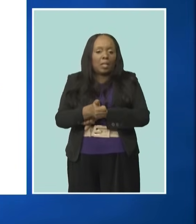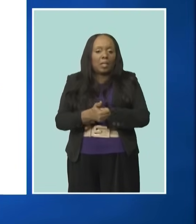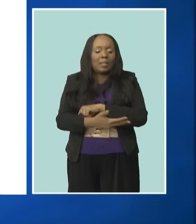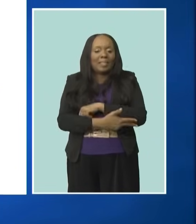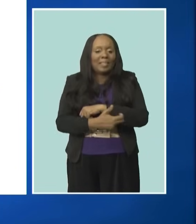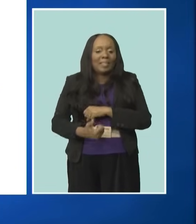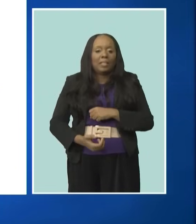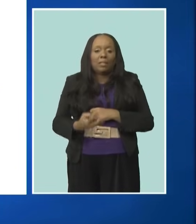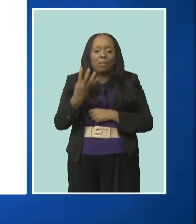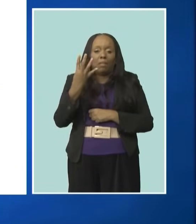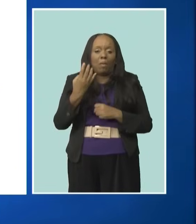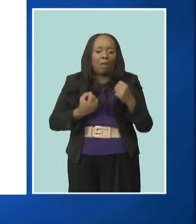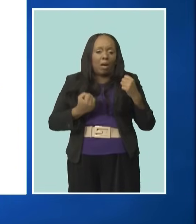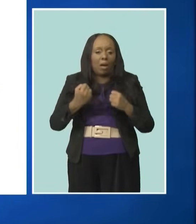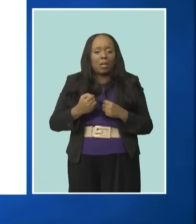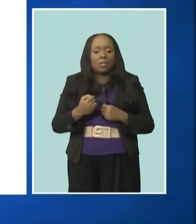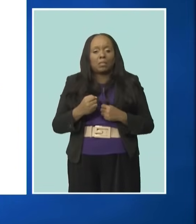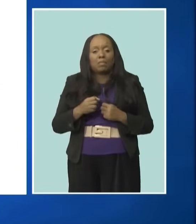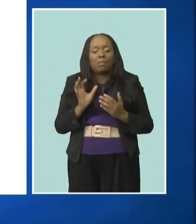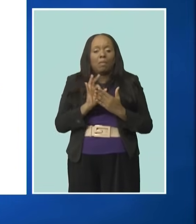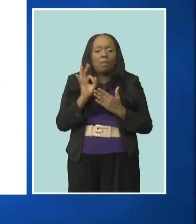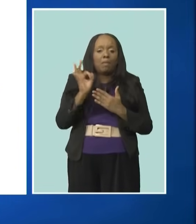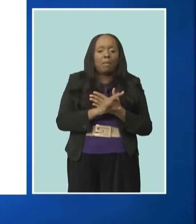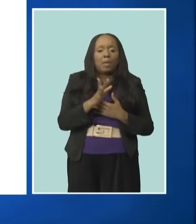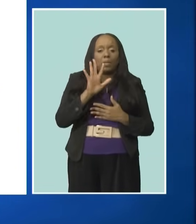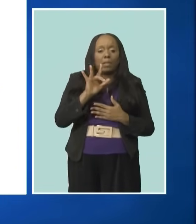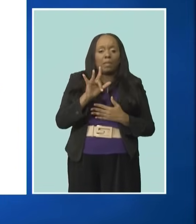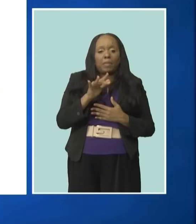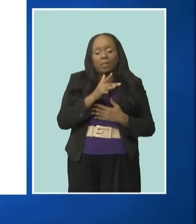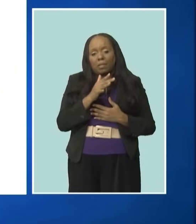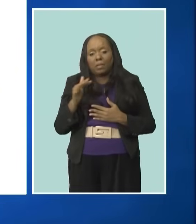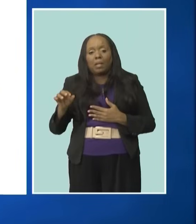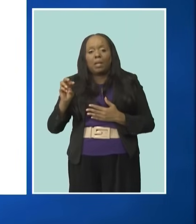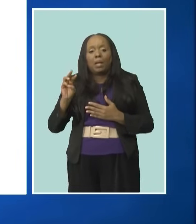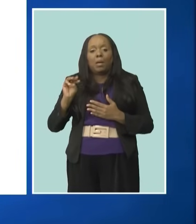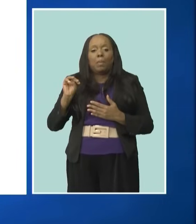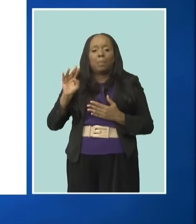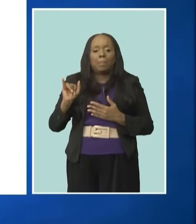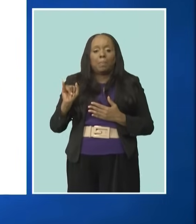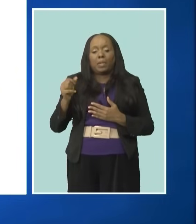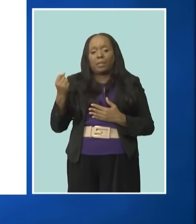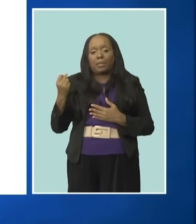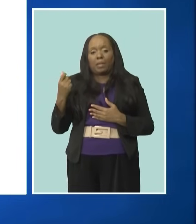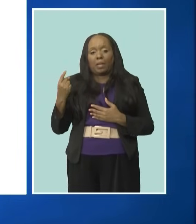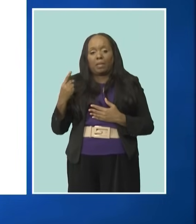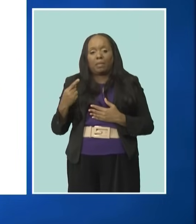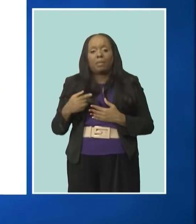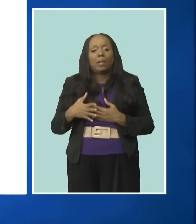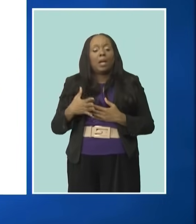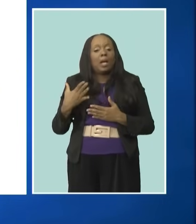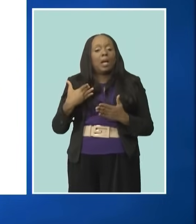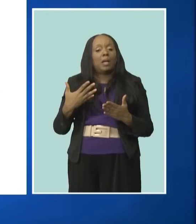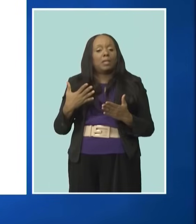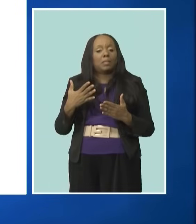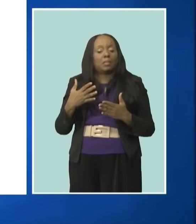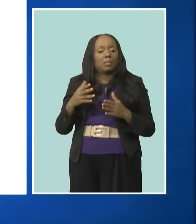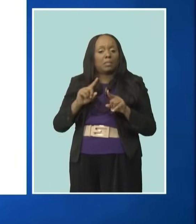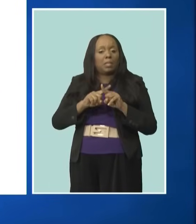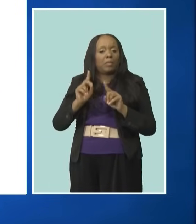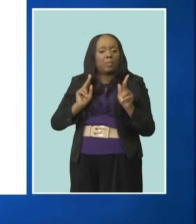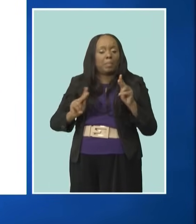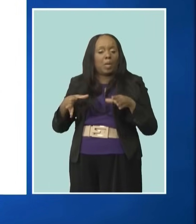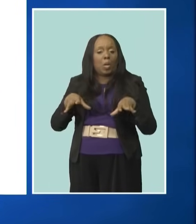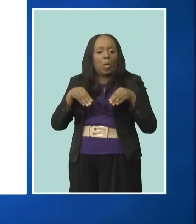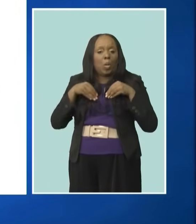jointly charged with theft of 4 cars between February 25th and May 11th, belonging to Jennifer Breedy, Margaret